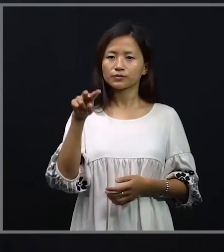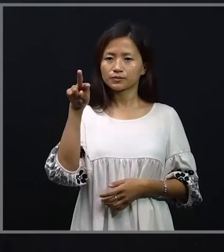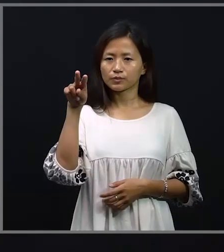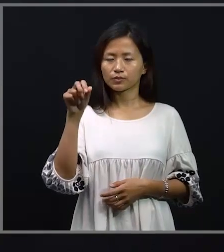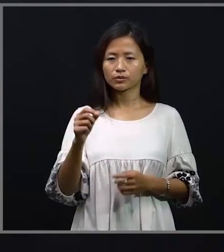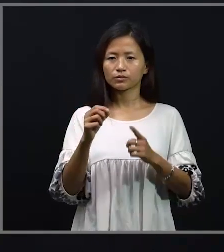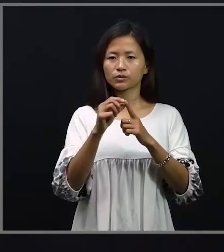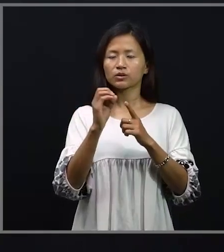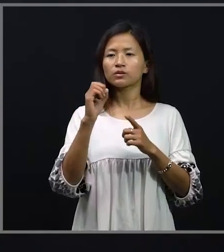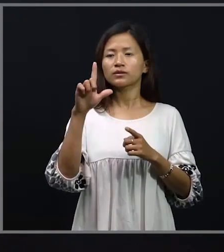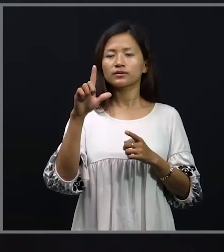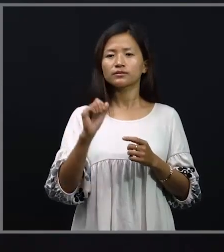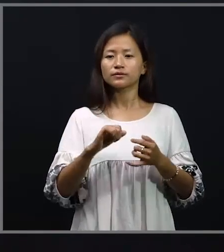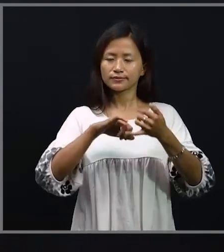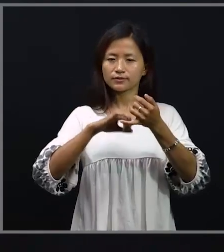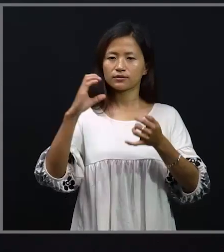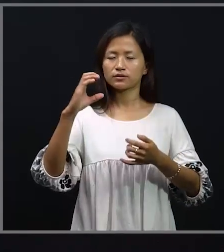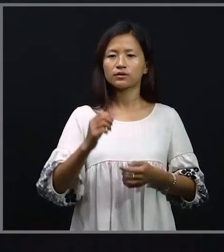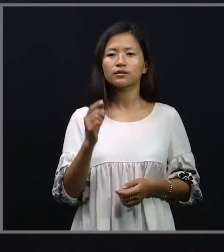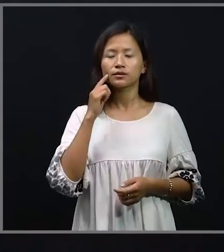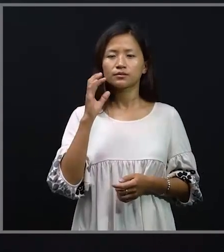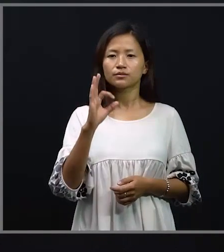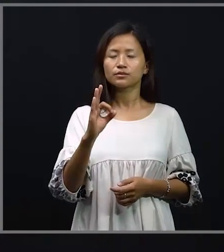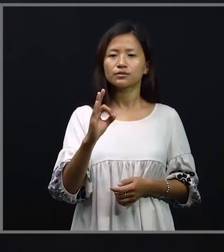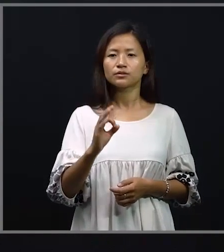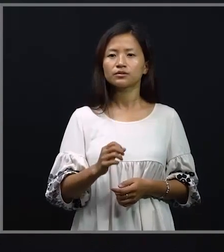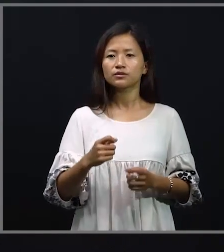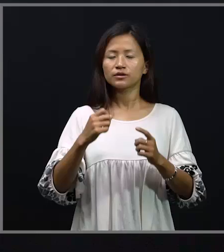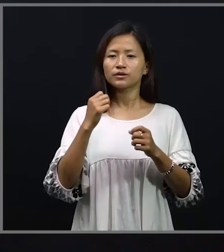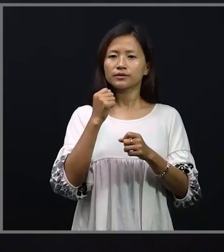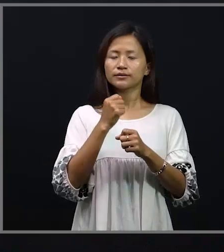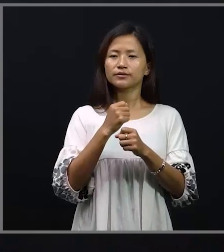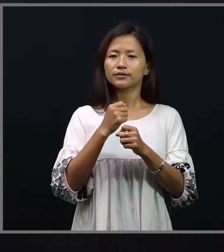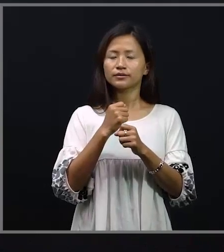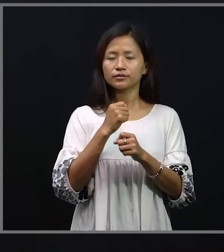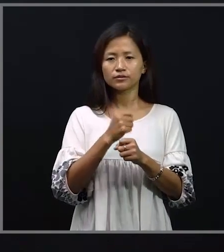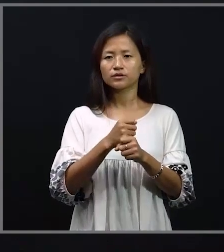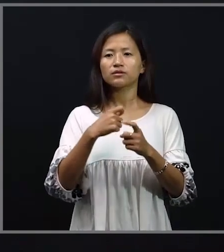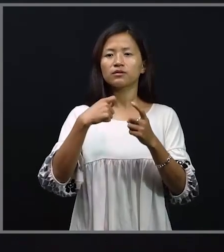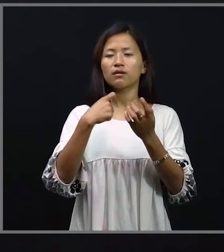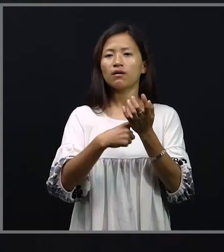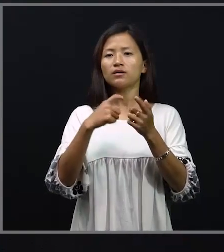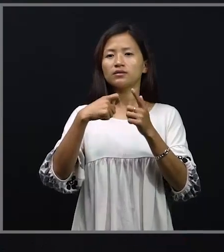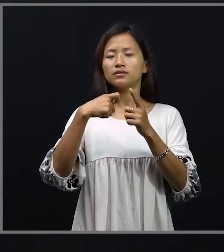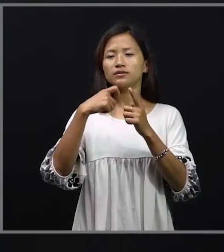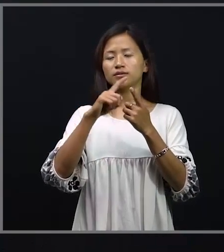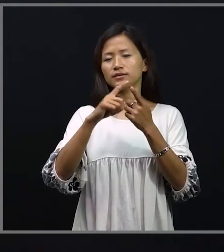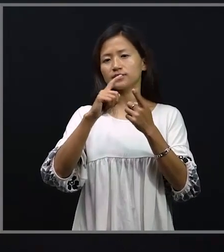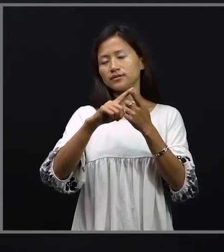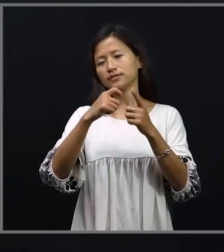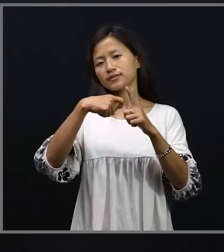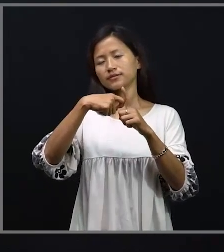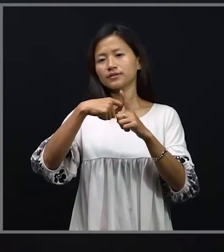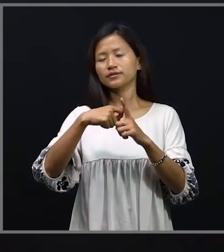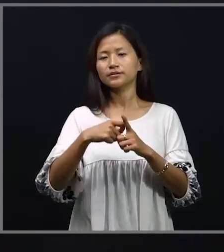of political science. Okay, here important will be this Greek view, the Greek term, that is polis. This